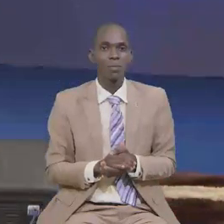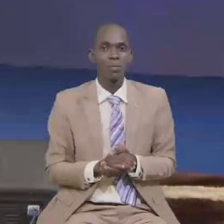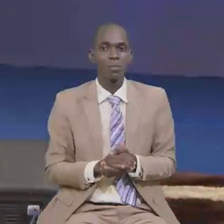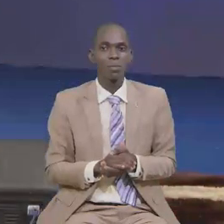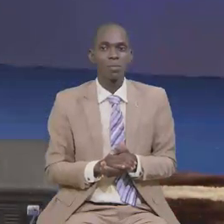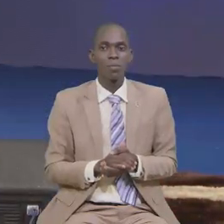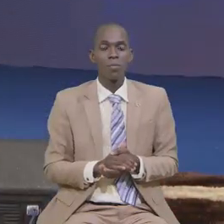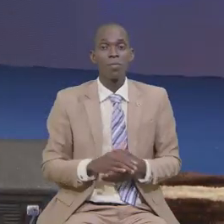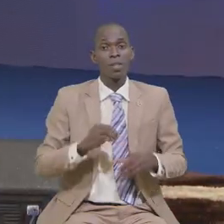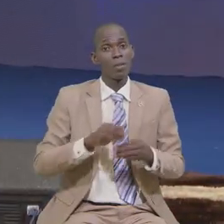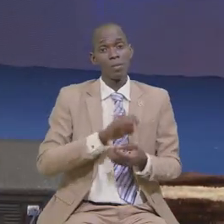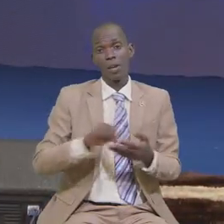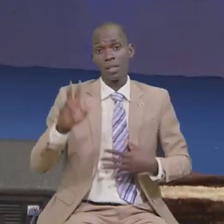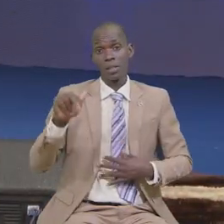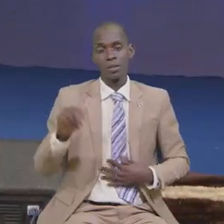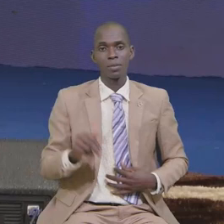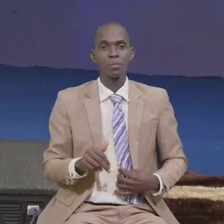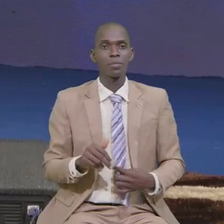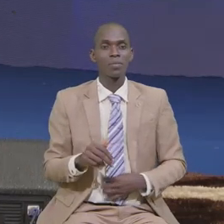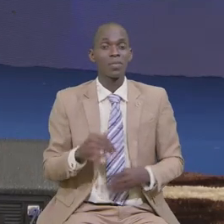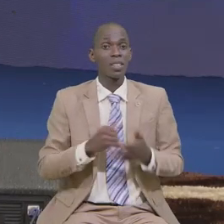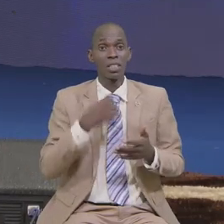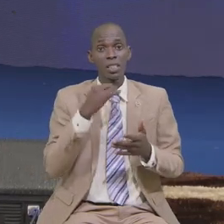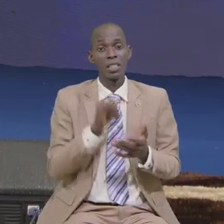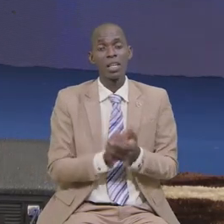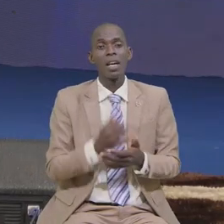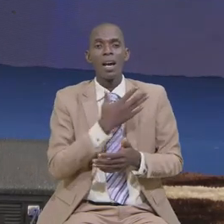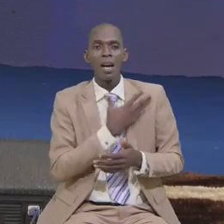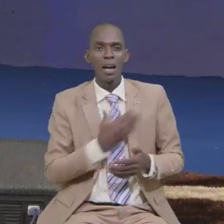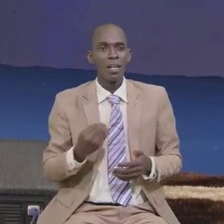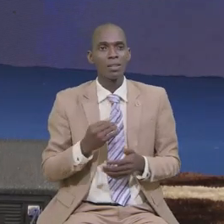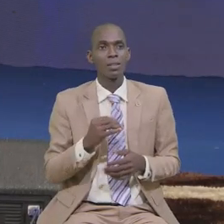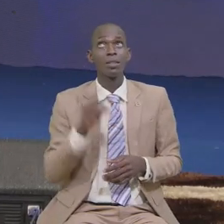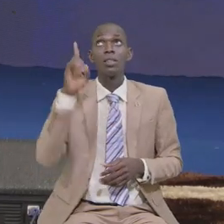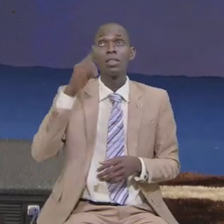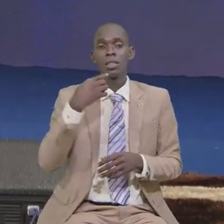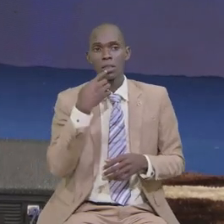In verse 13, it says, and he said unto them,